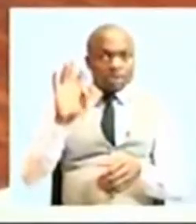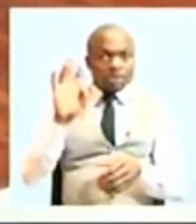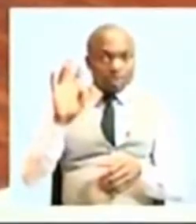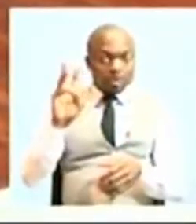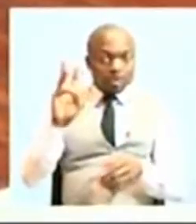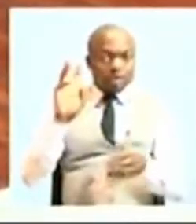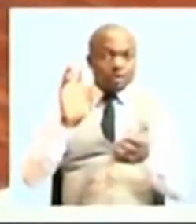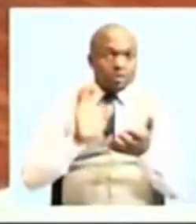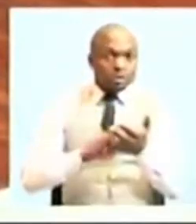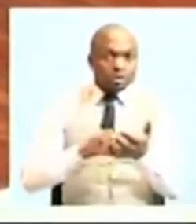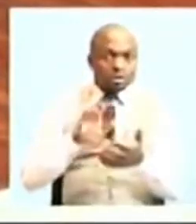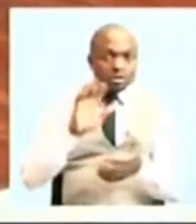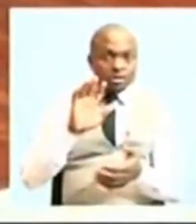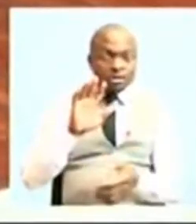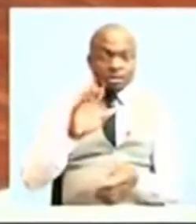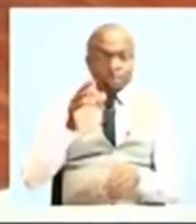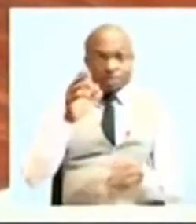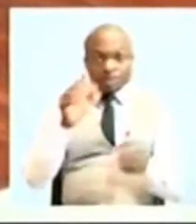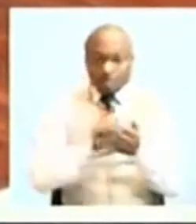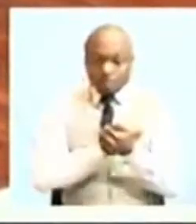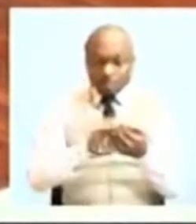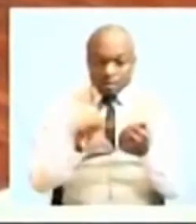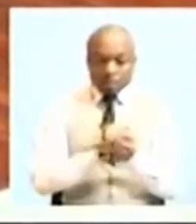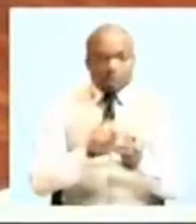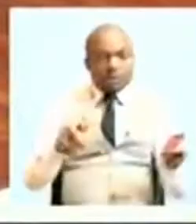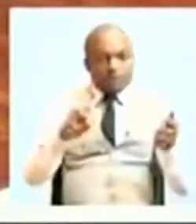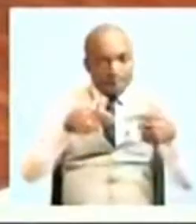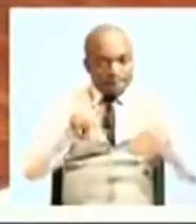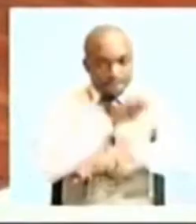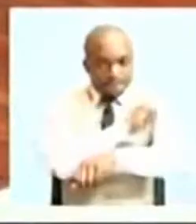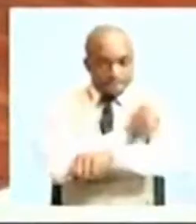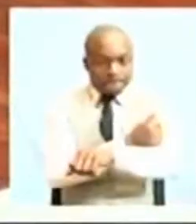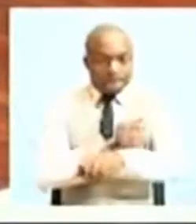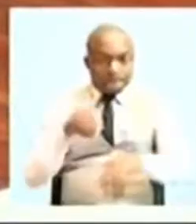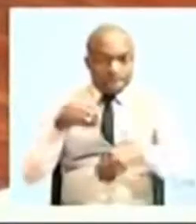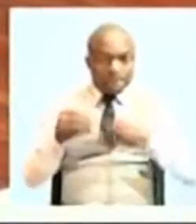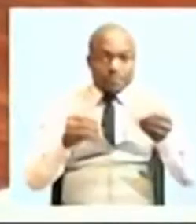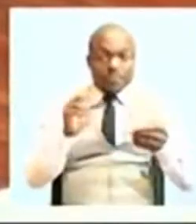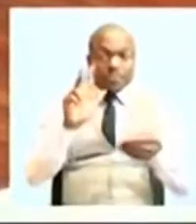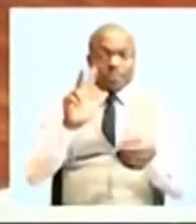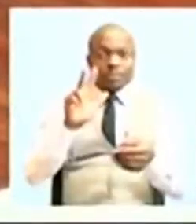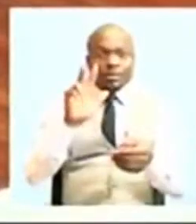497,306 kwacha. On the disaster component, the local authority spent